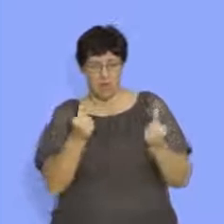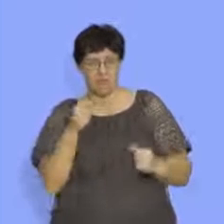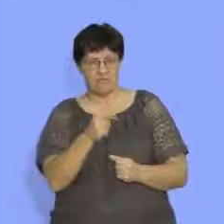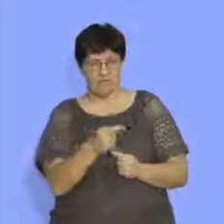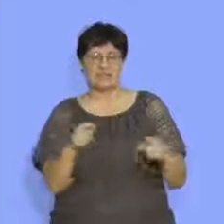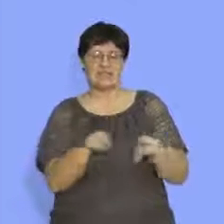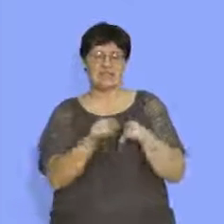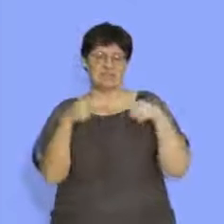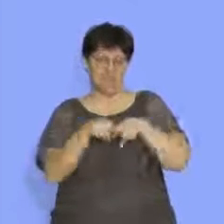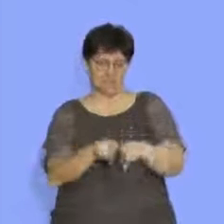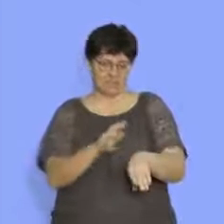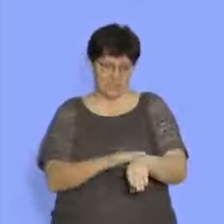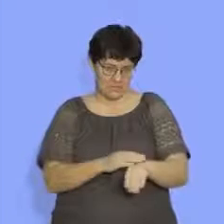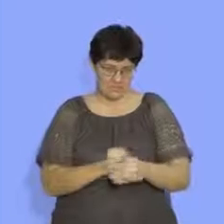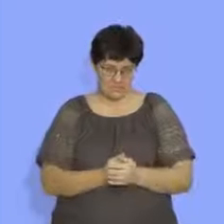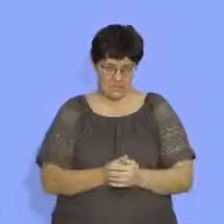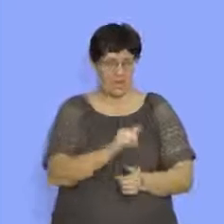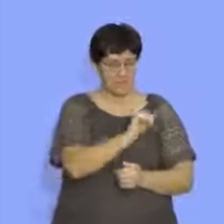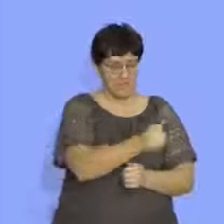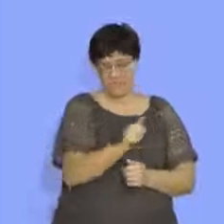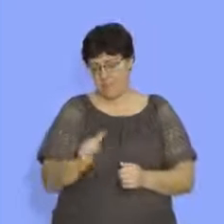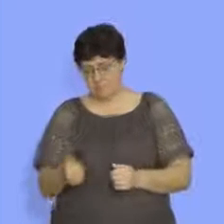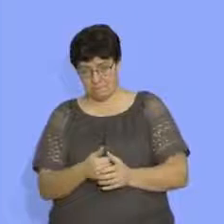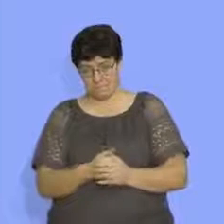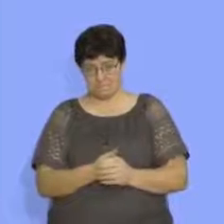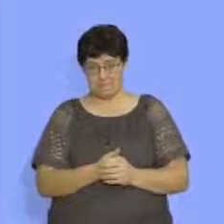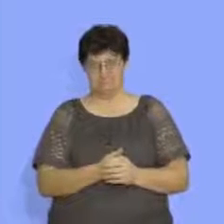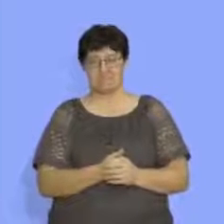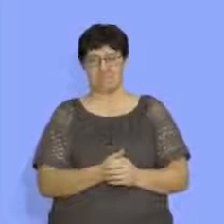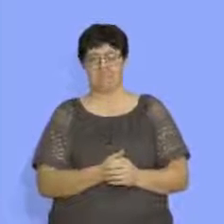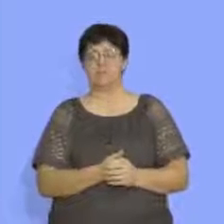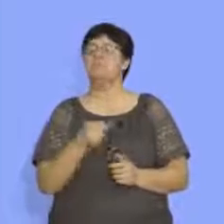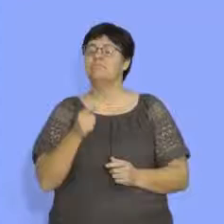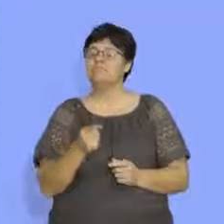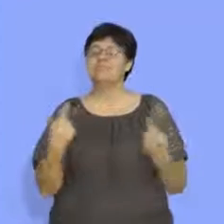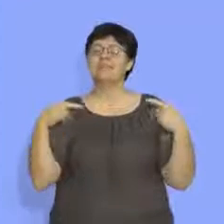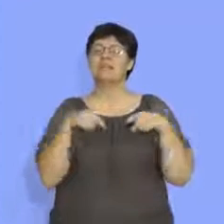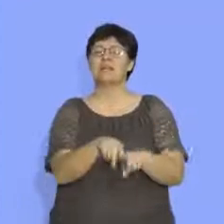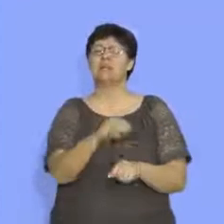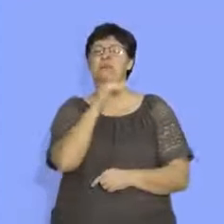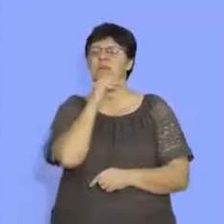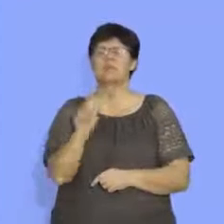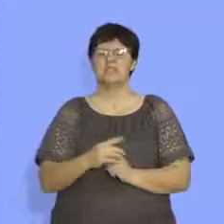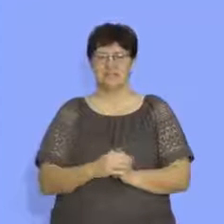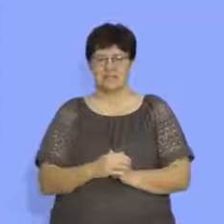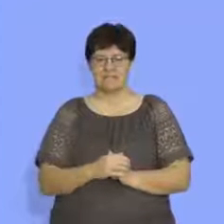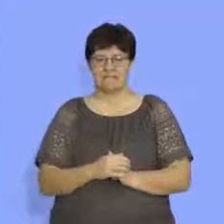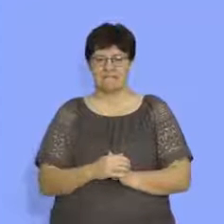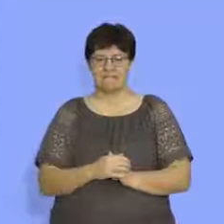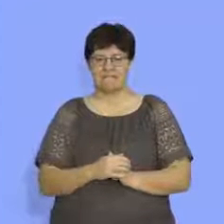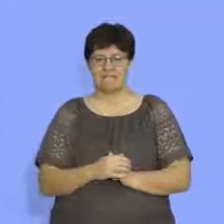these equations simultaneously, so one after the other, right? But what the simultaneous really means